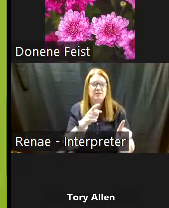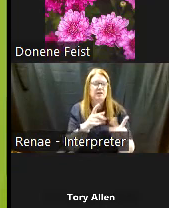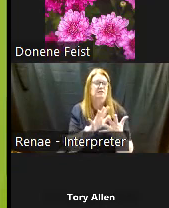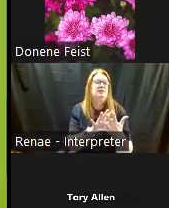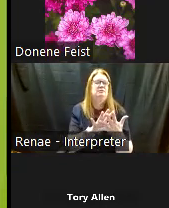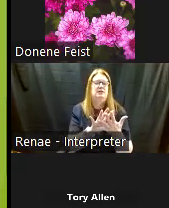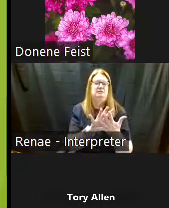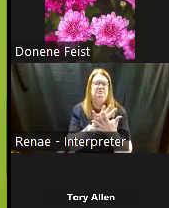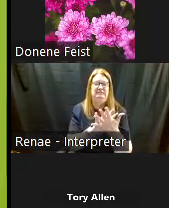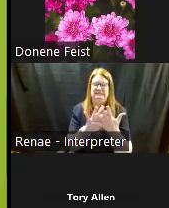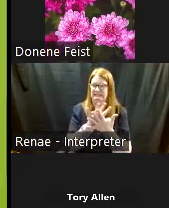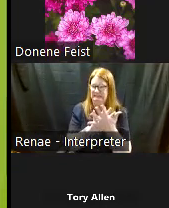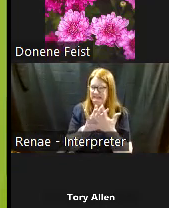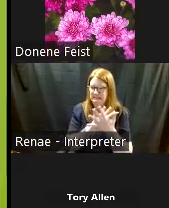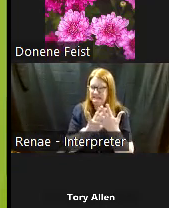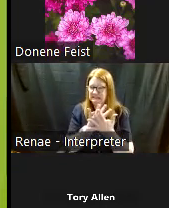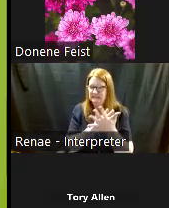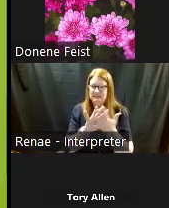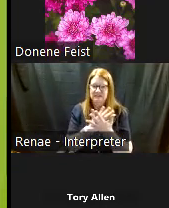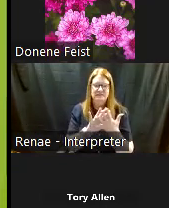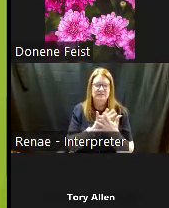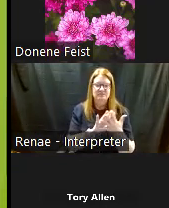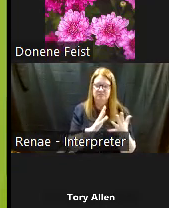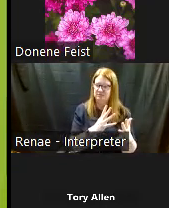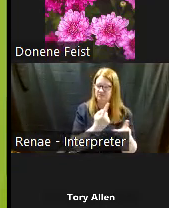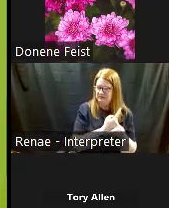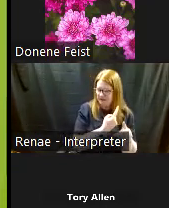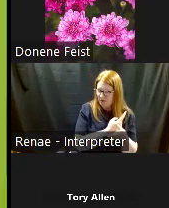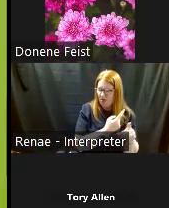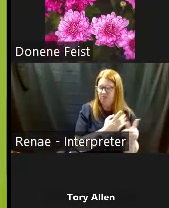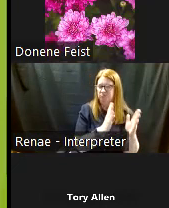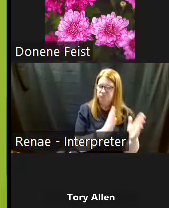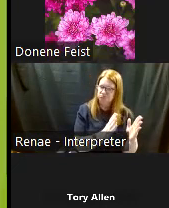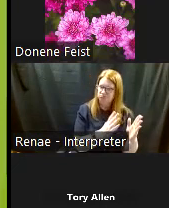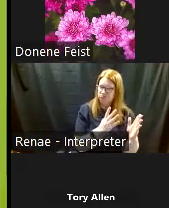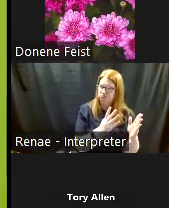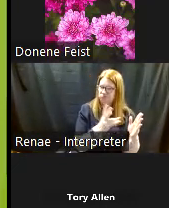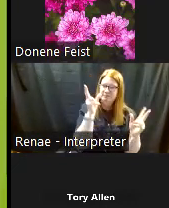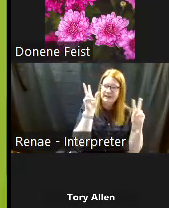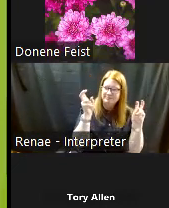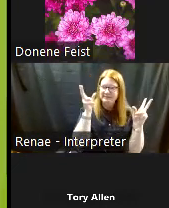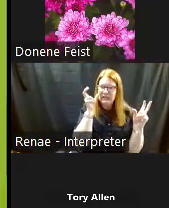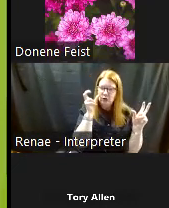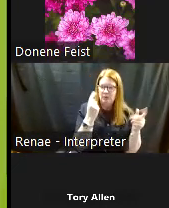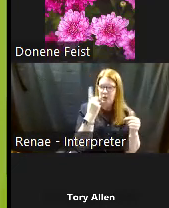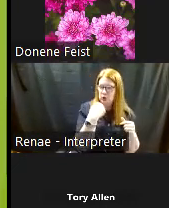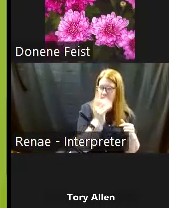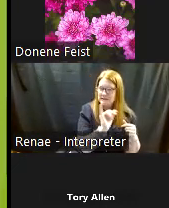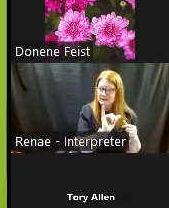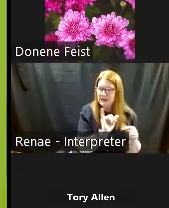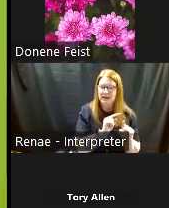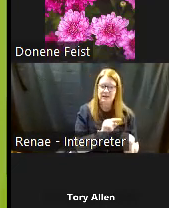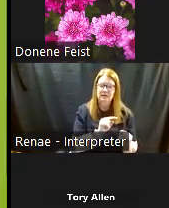out, differences between like what maybe typical hearing looks like. I think a lot of people